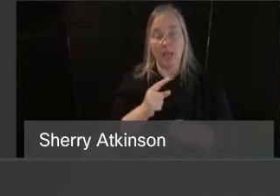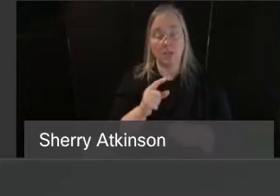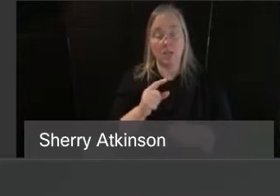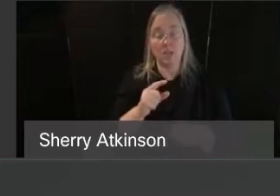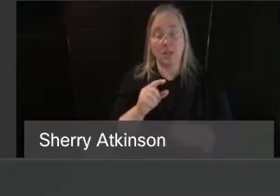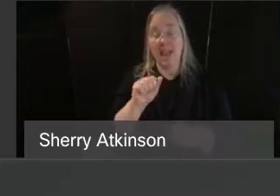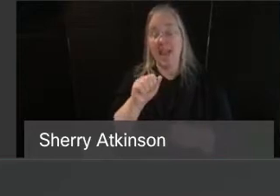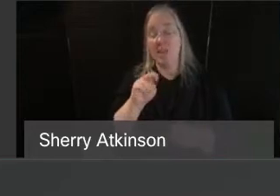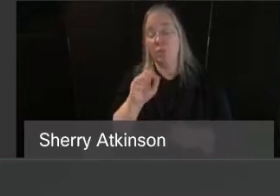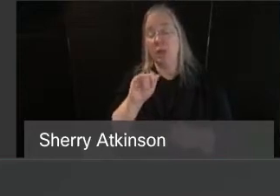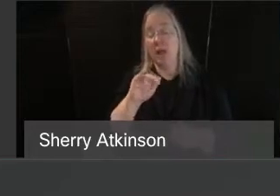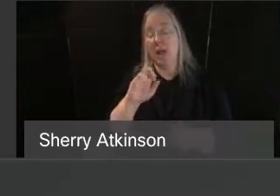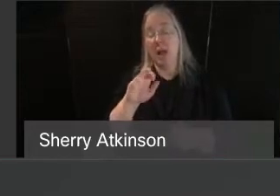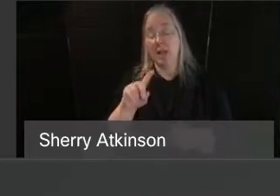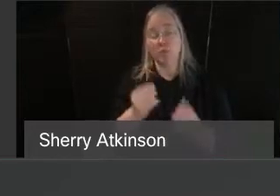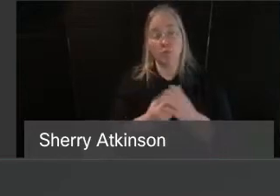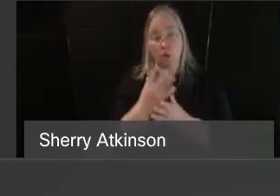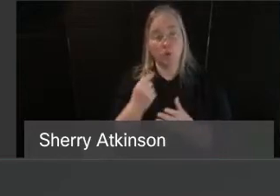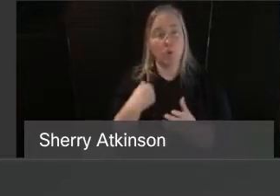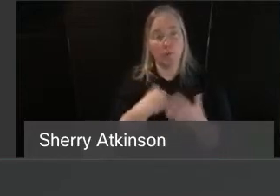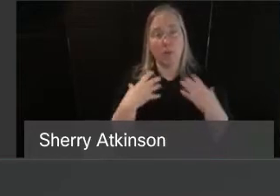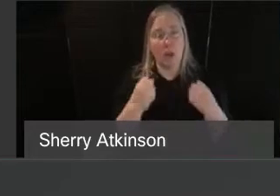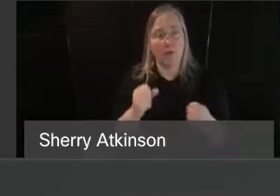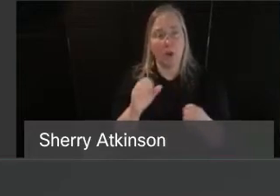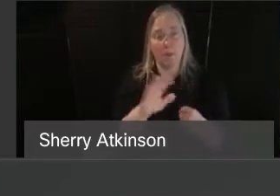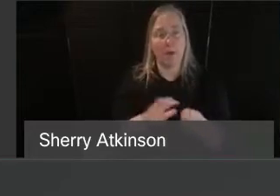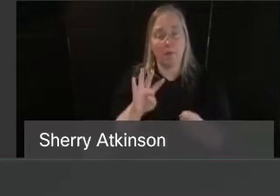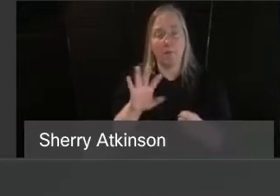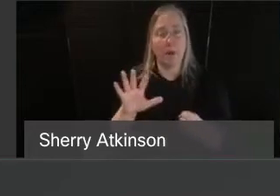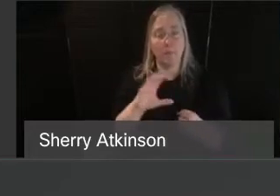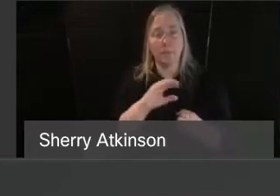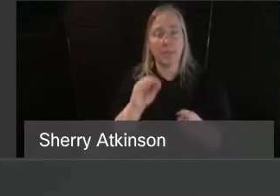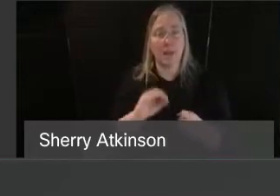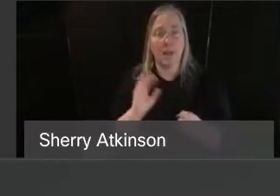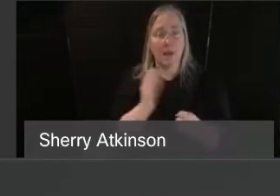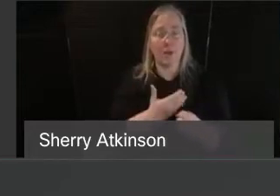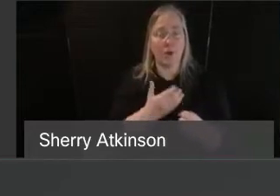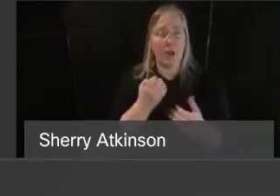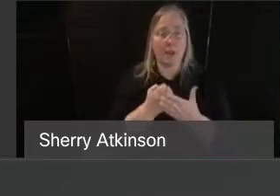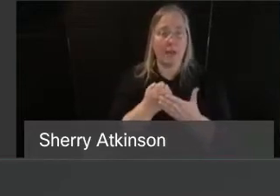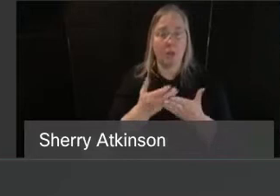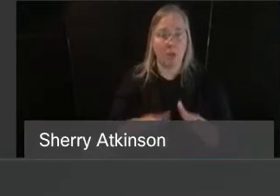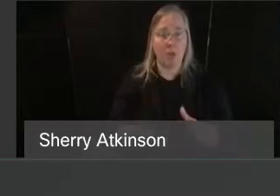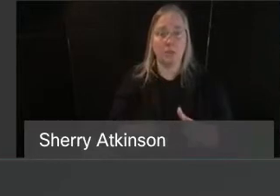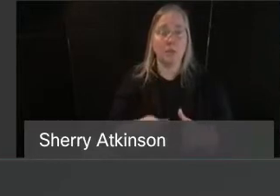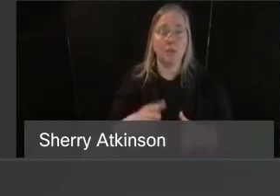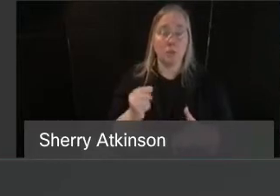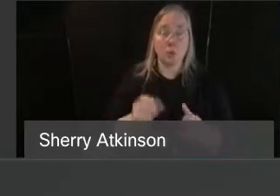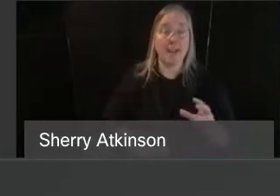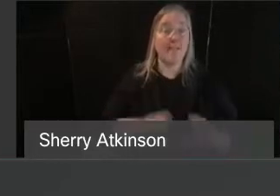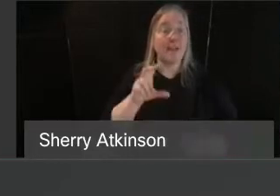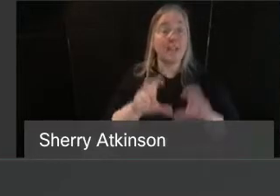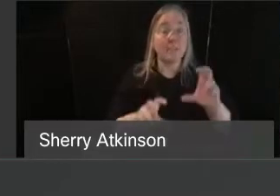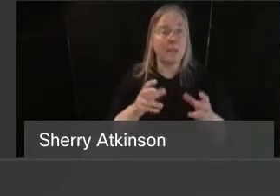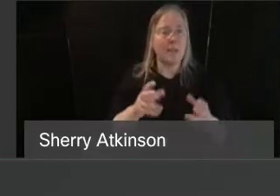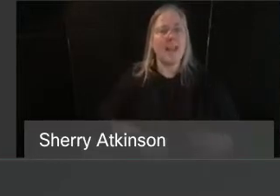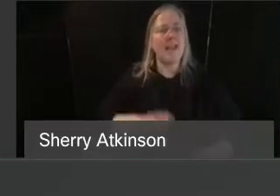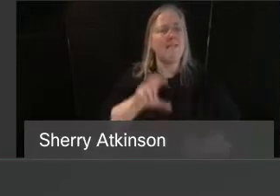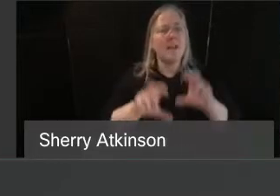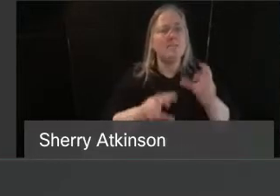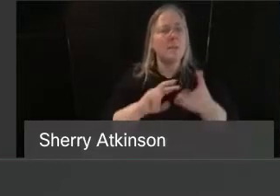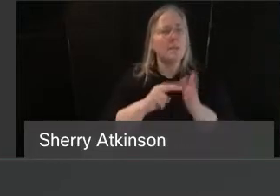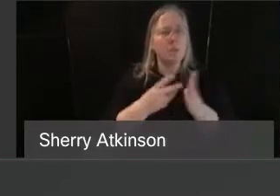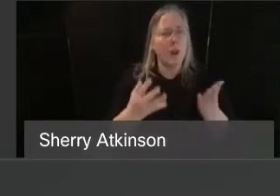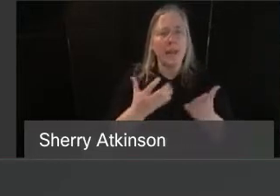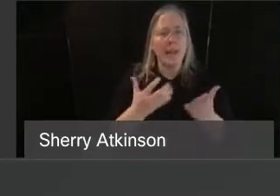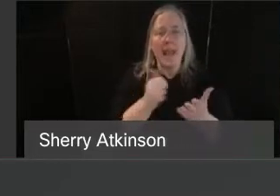85% of our second quarter losses. Similarly, investment here refers to any